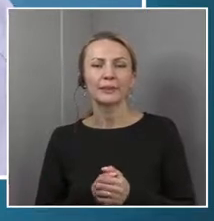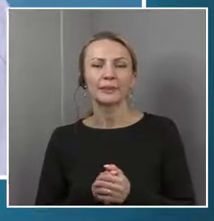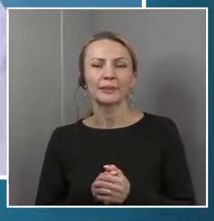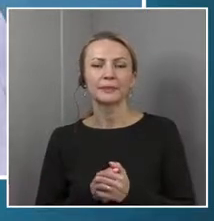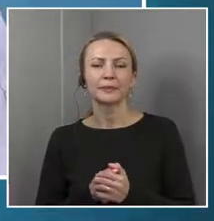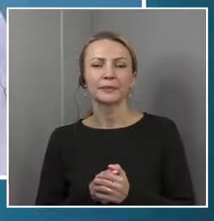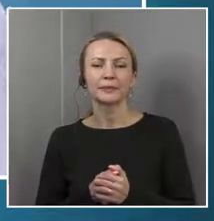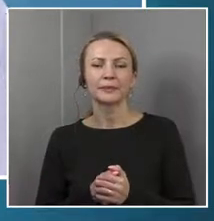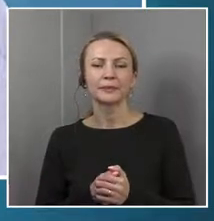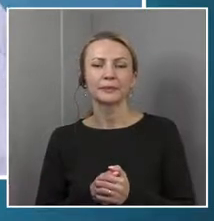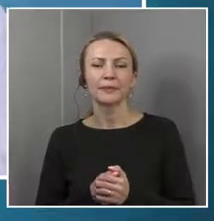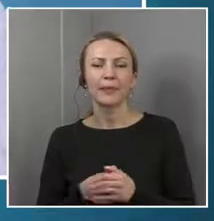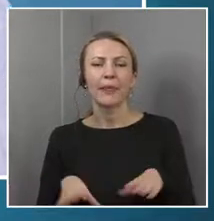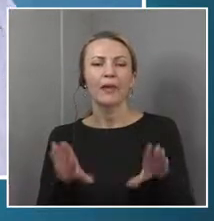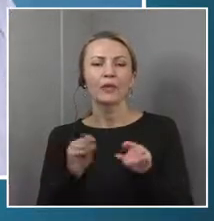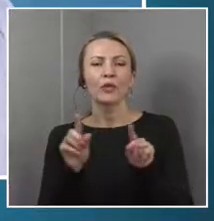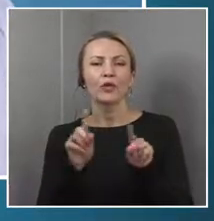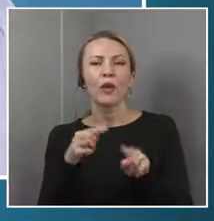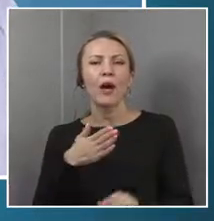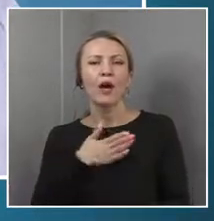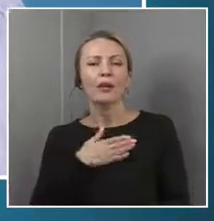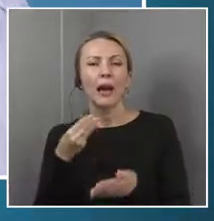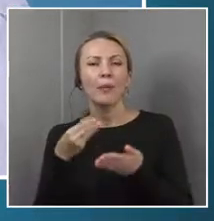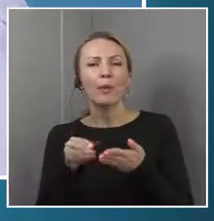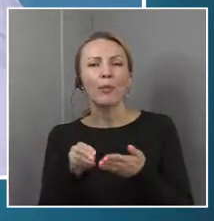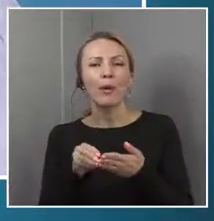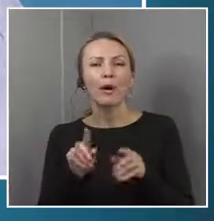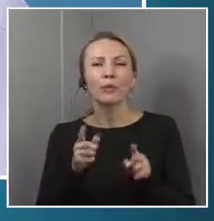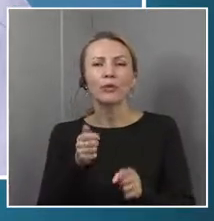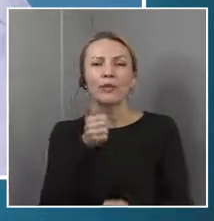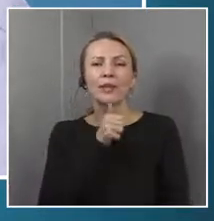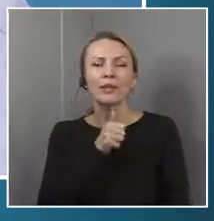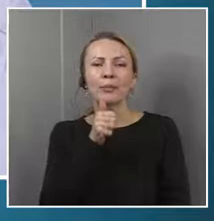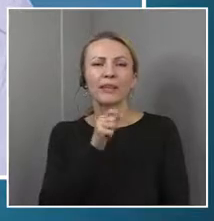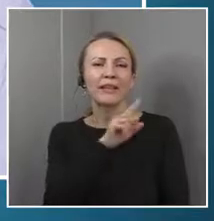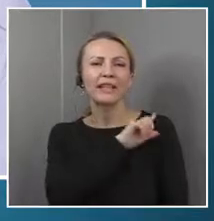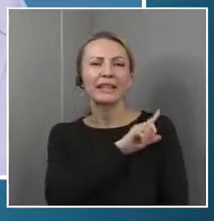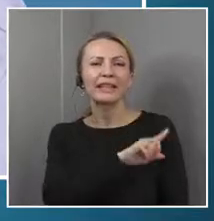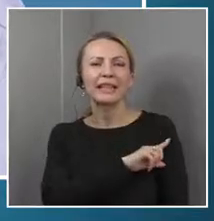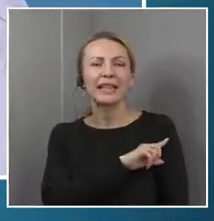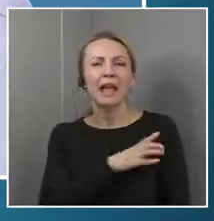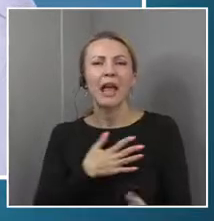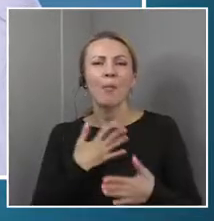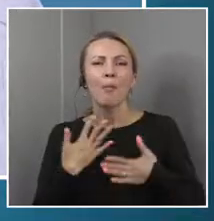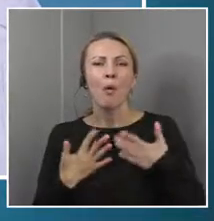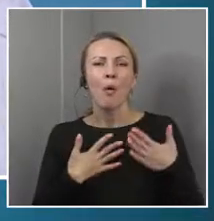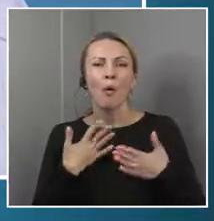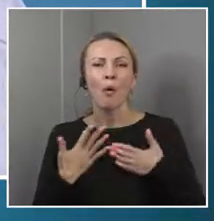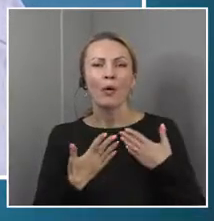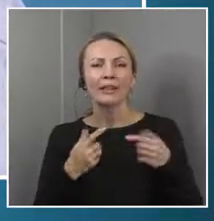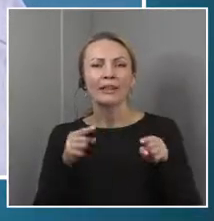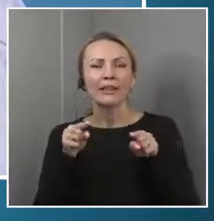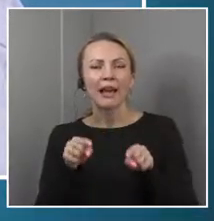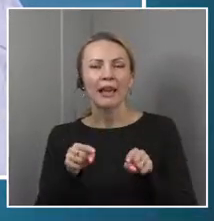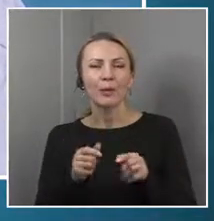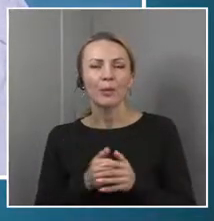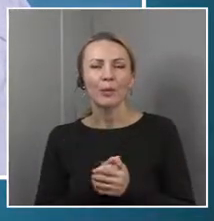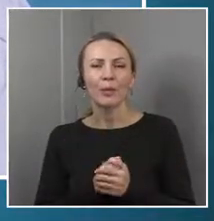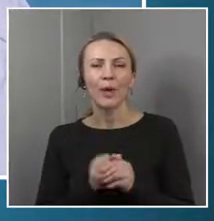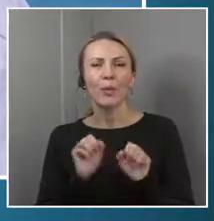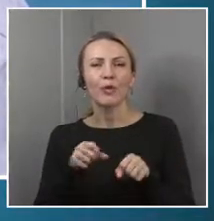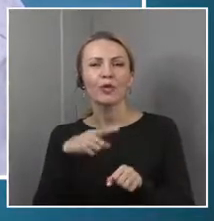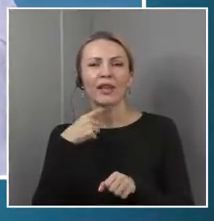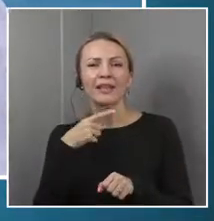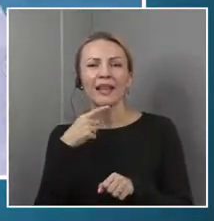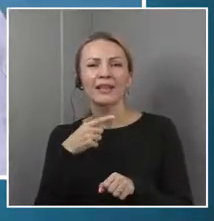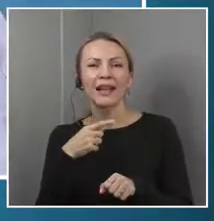I bought with passion, and I call all my paintings and things which I collect my own children, you know.